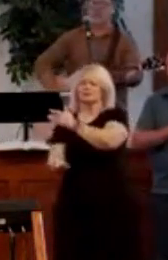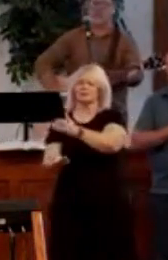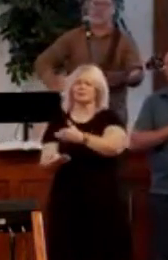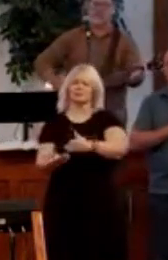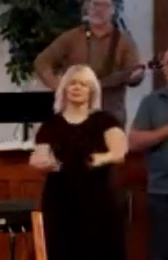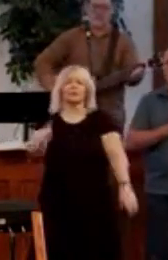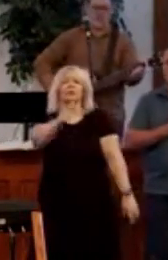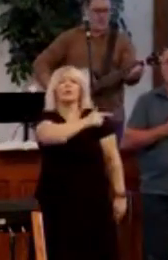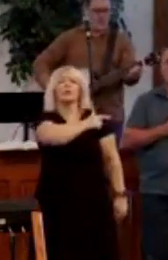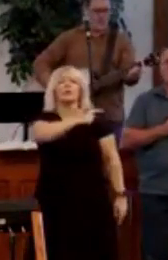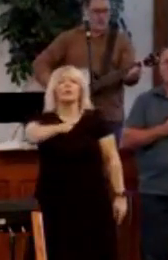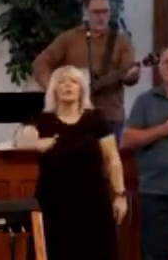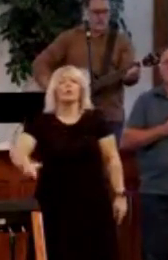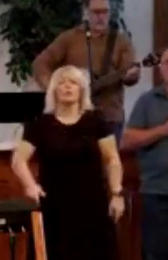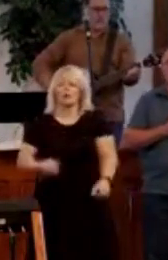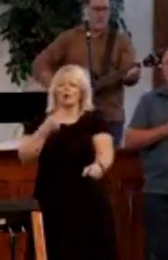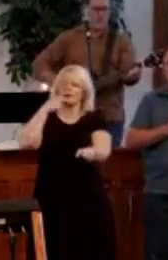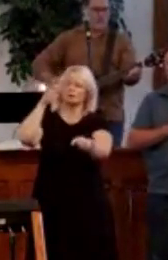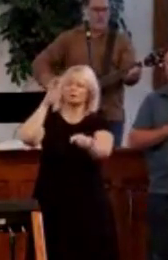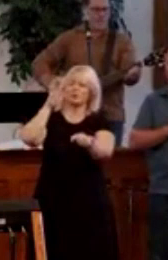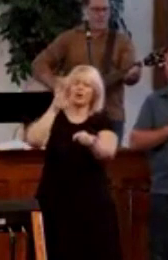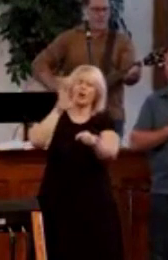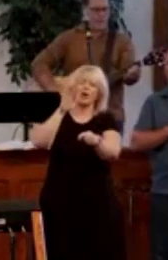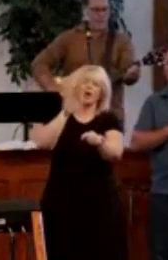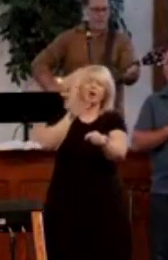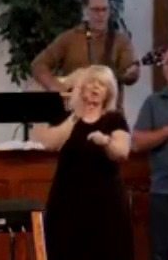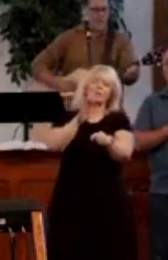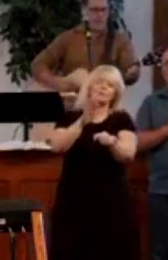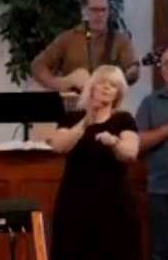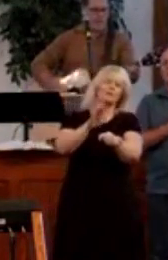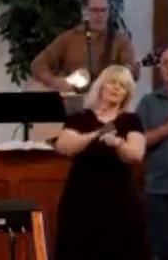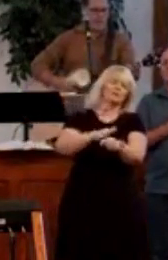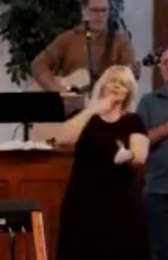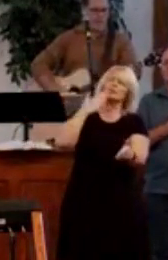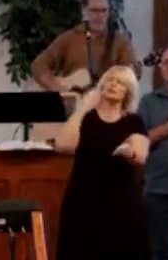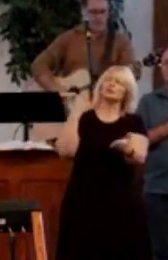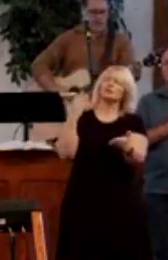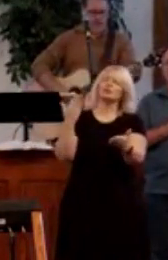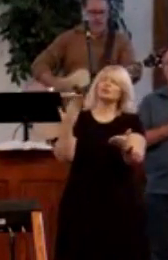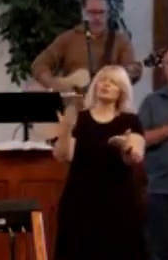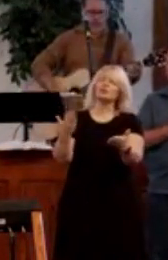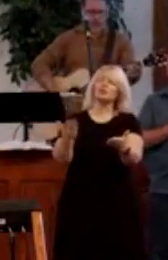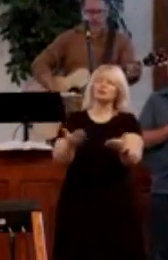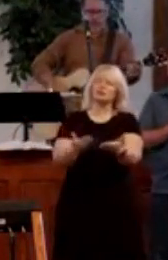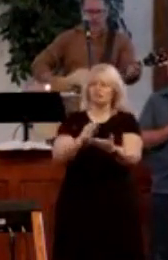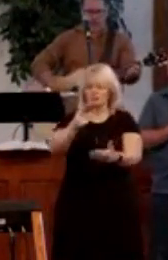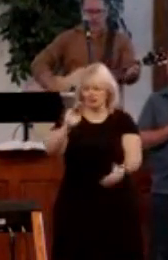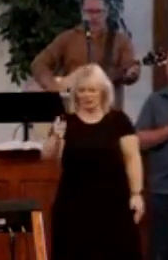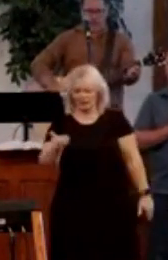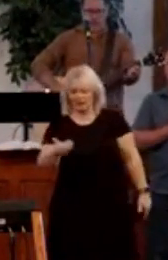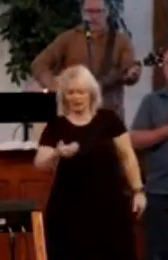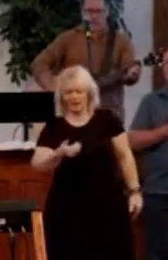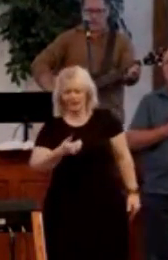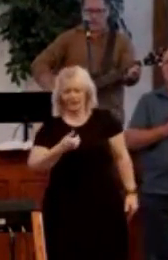grace. The Lord has promised good to